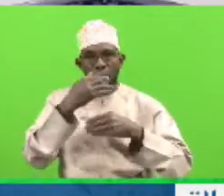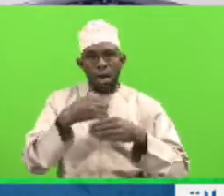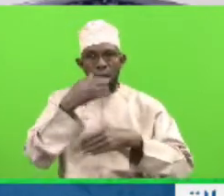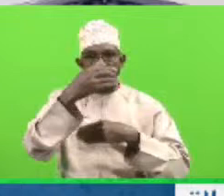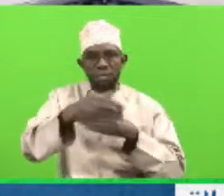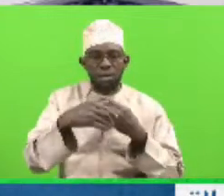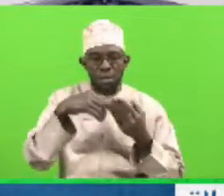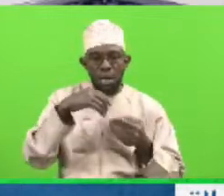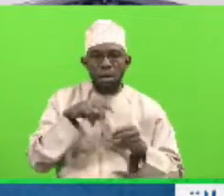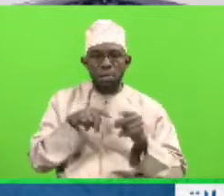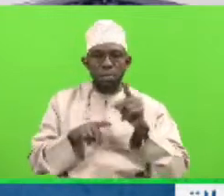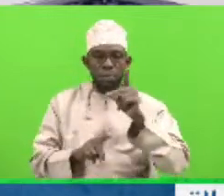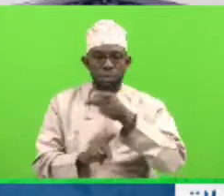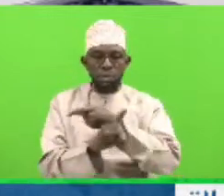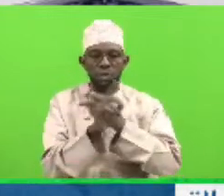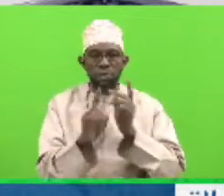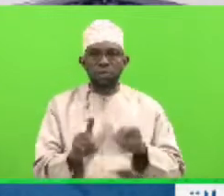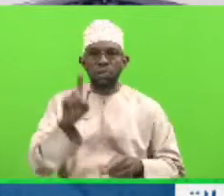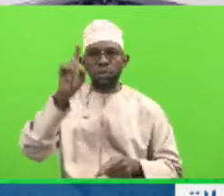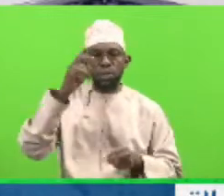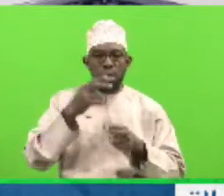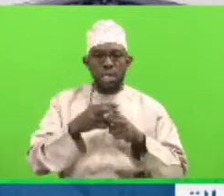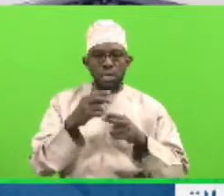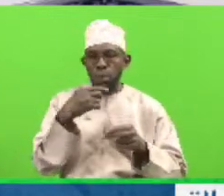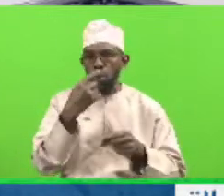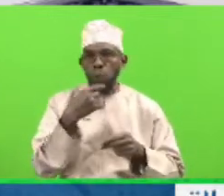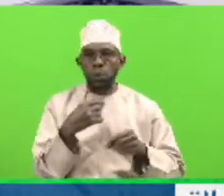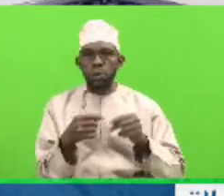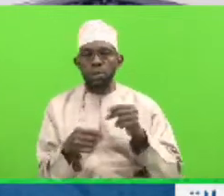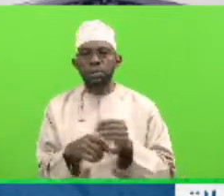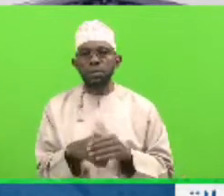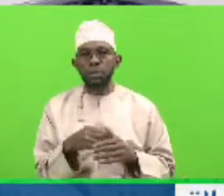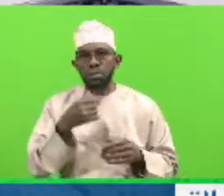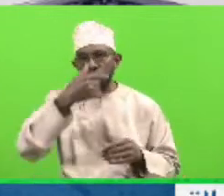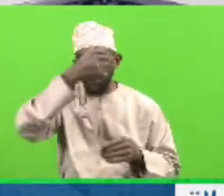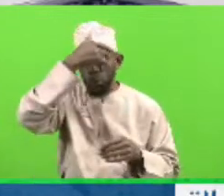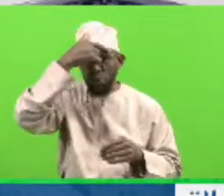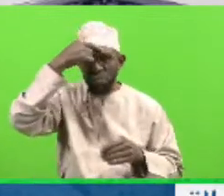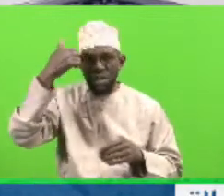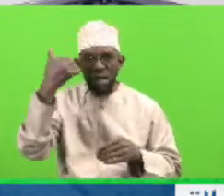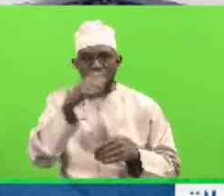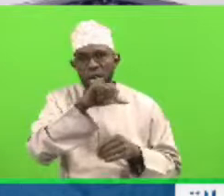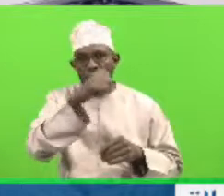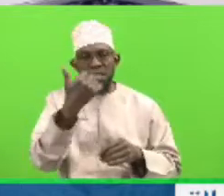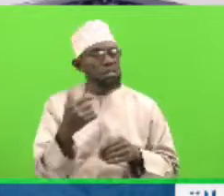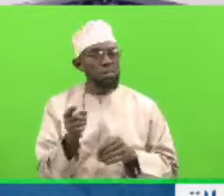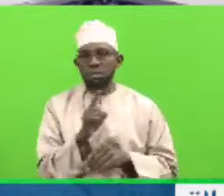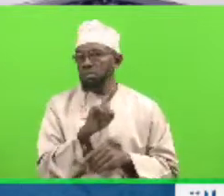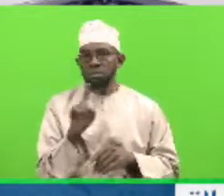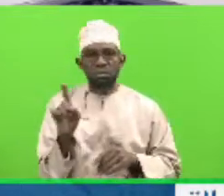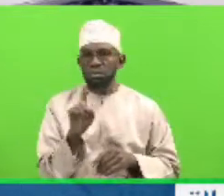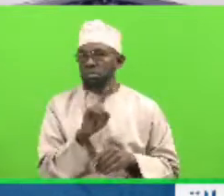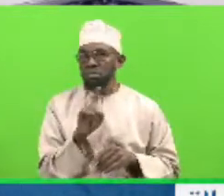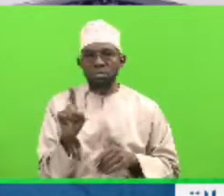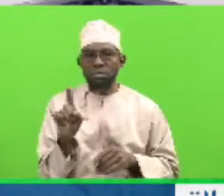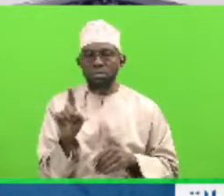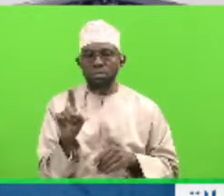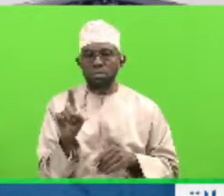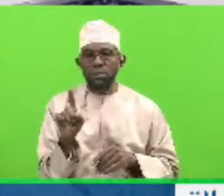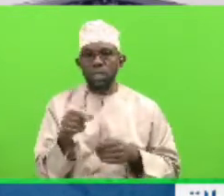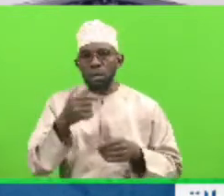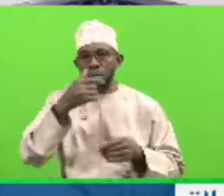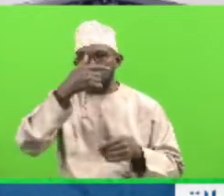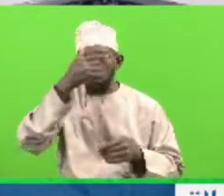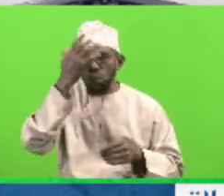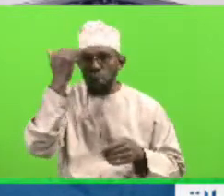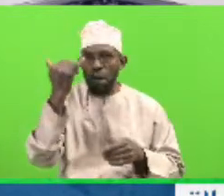of Allah subhanahu wa ta'ala. And not because of anything of his doing, and not